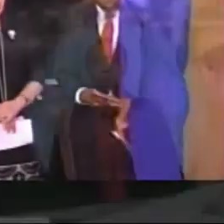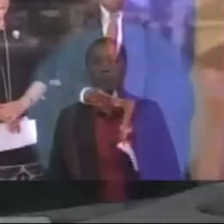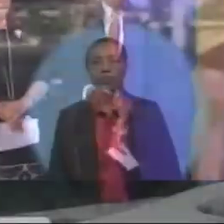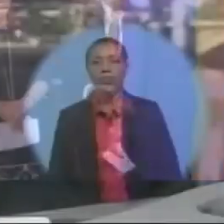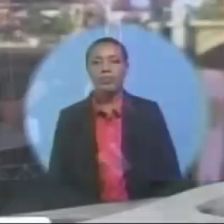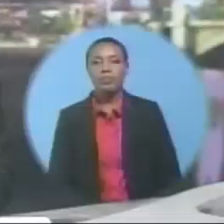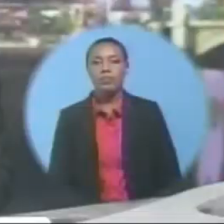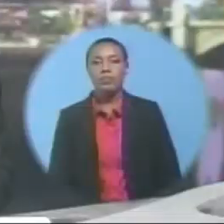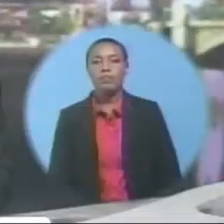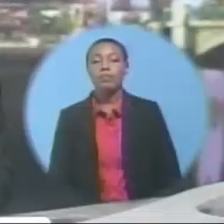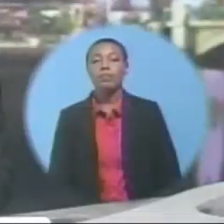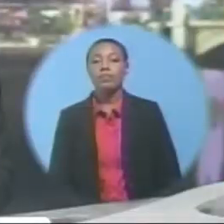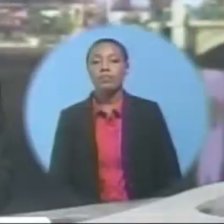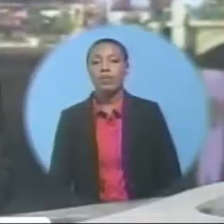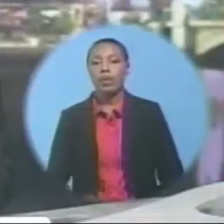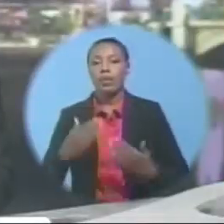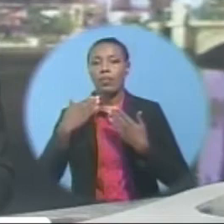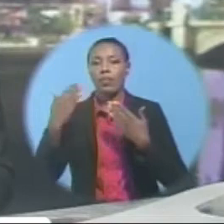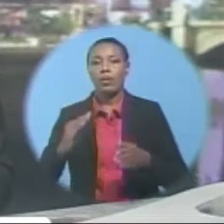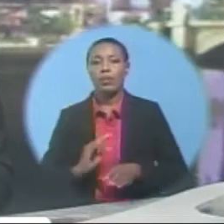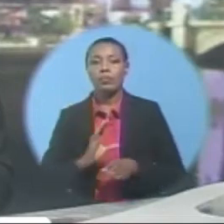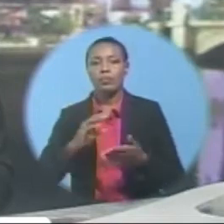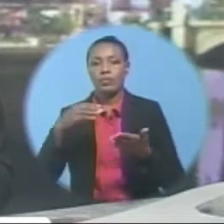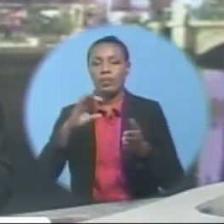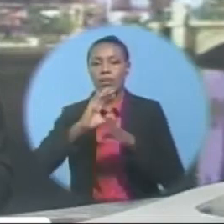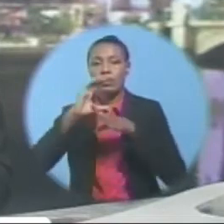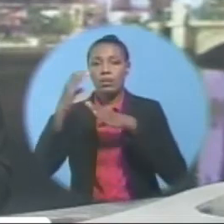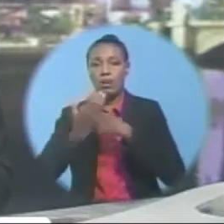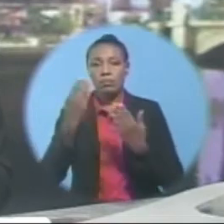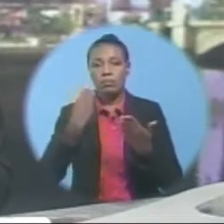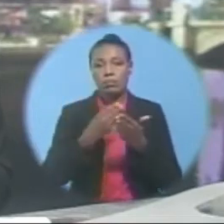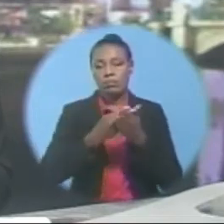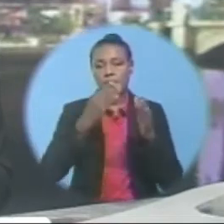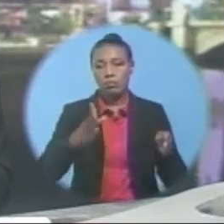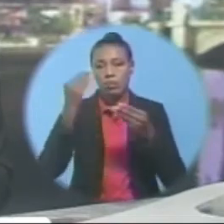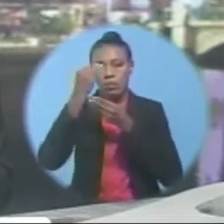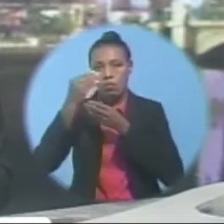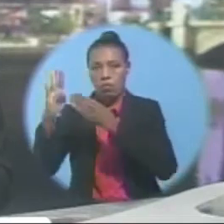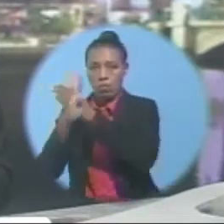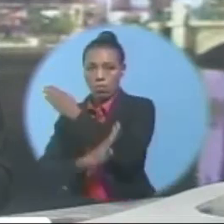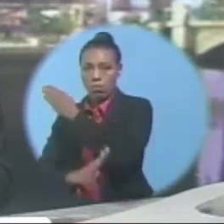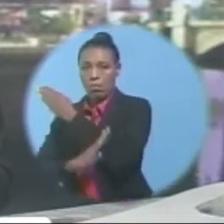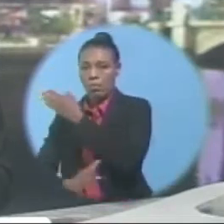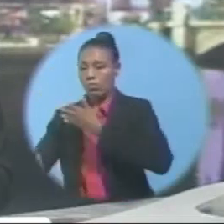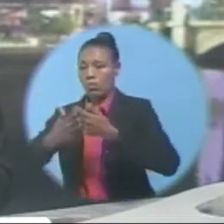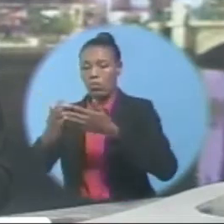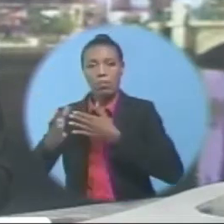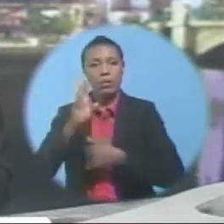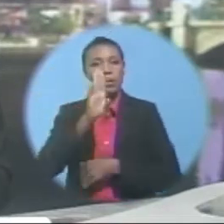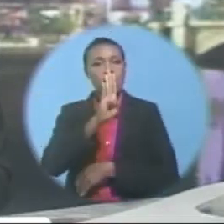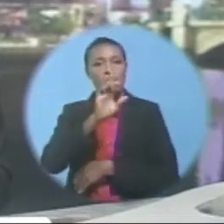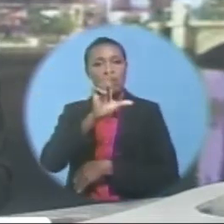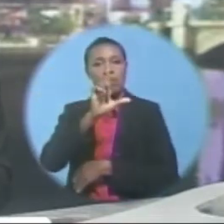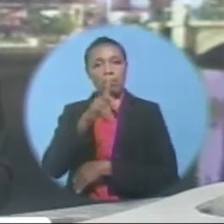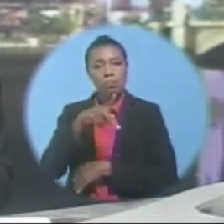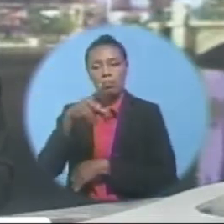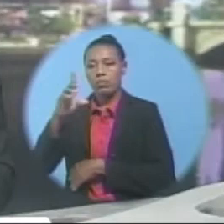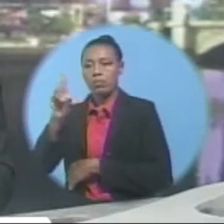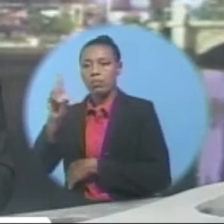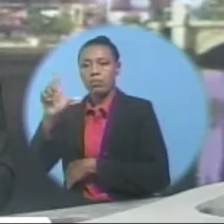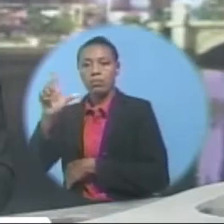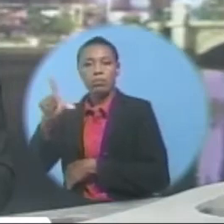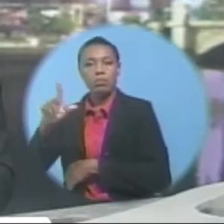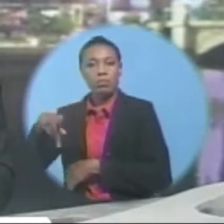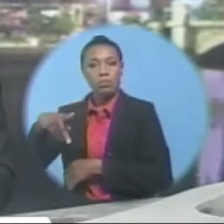News. Thanks, Lisa. A Caribbean economist is telling Barbados, regardless which party is in power,